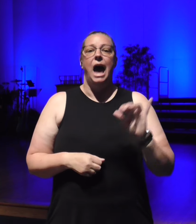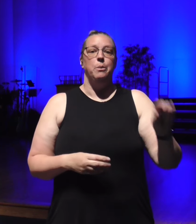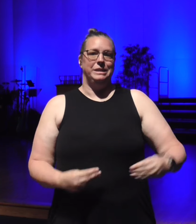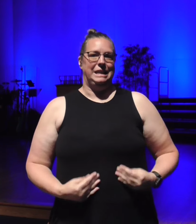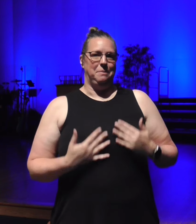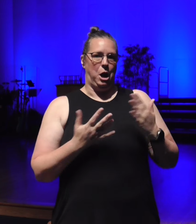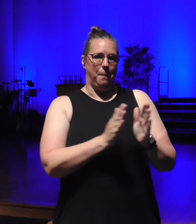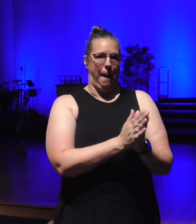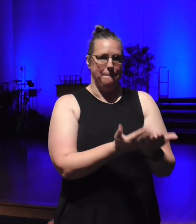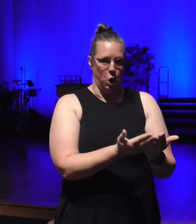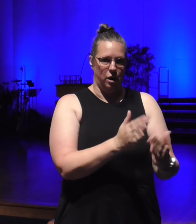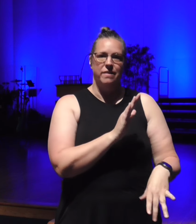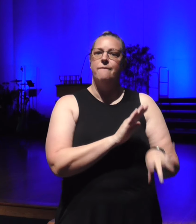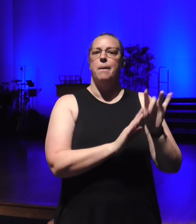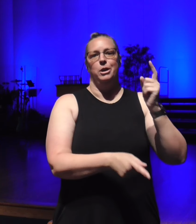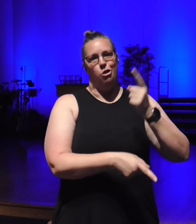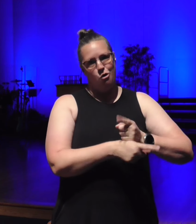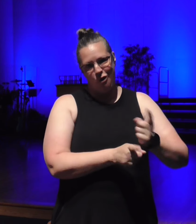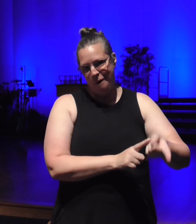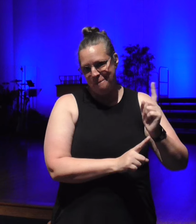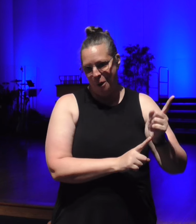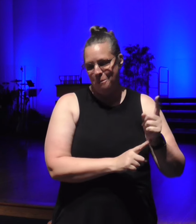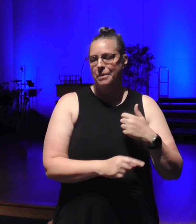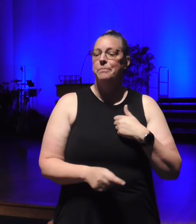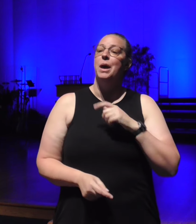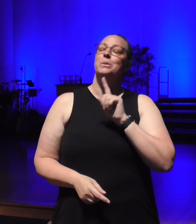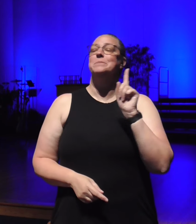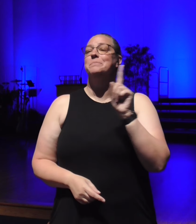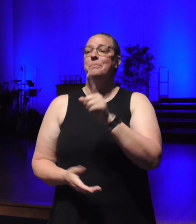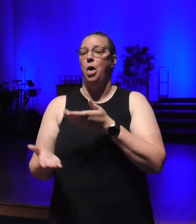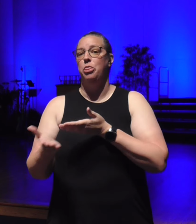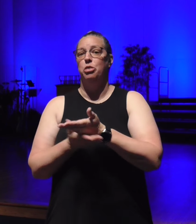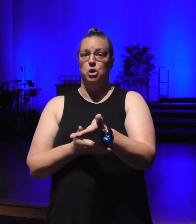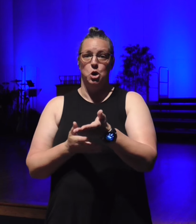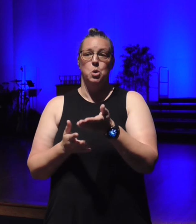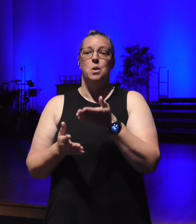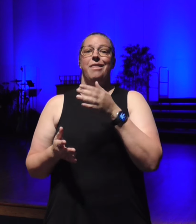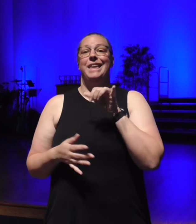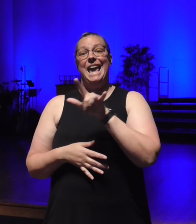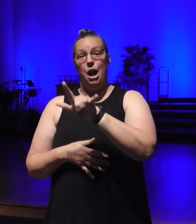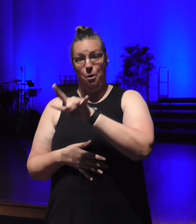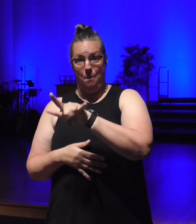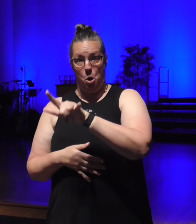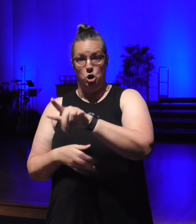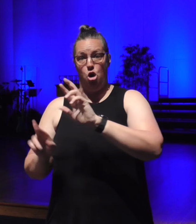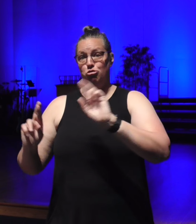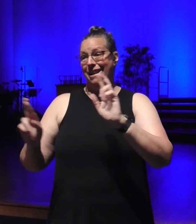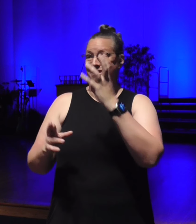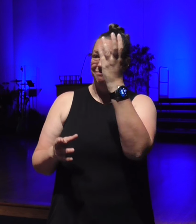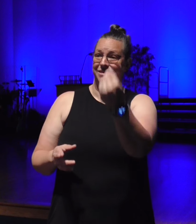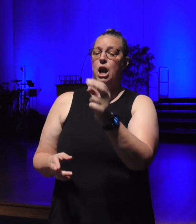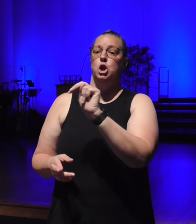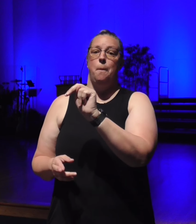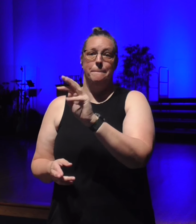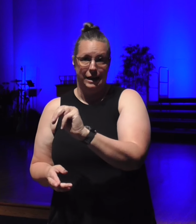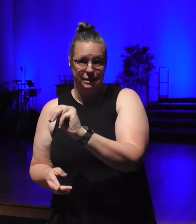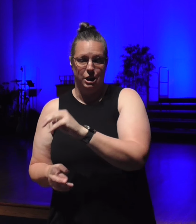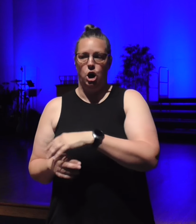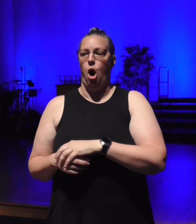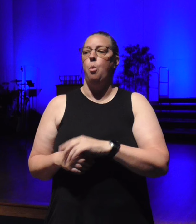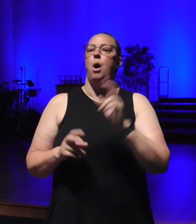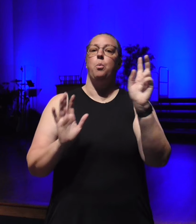me at exactly the right moment. I was walking through the airport, getting ready to go on vacation and pilgrimage to Mexico, when this